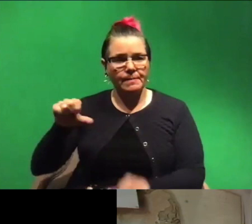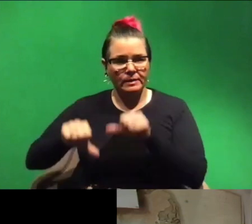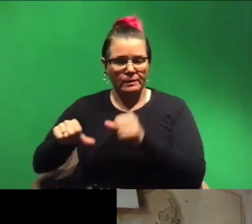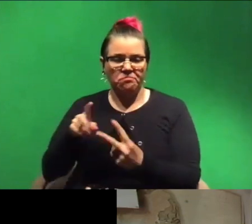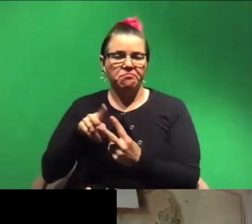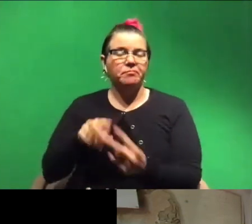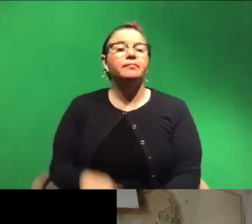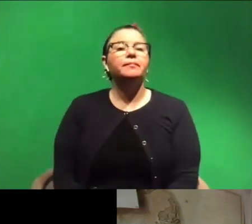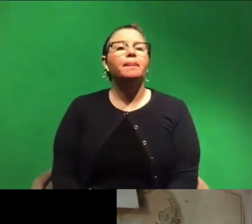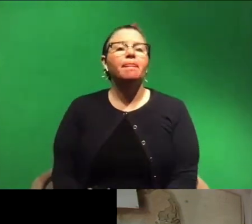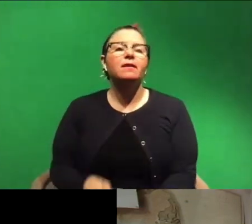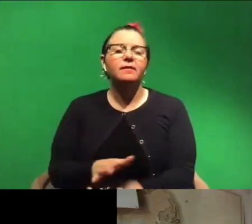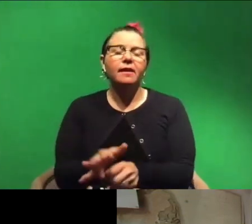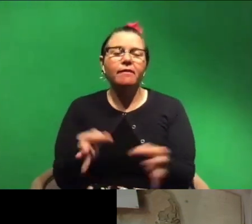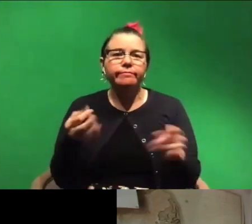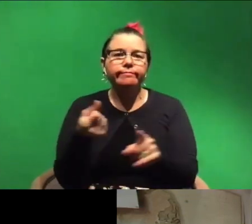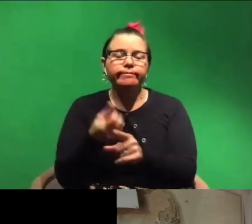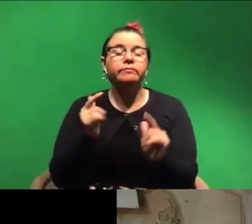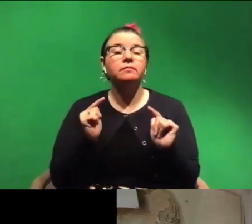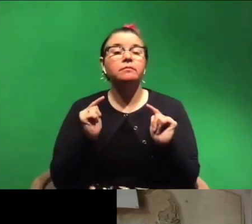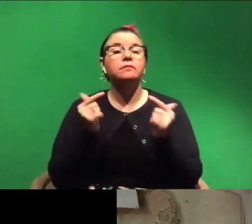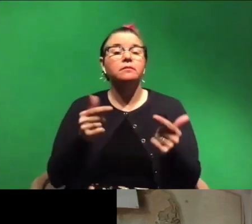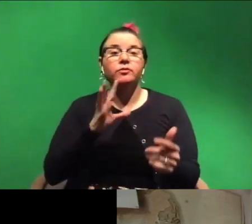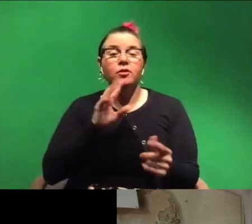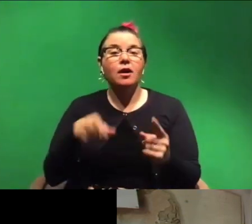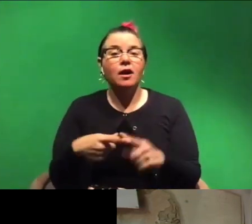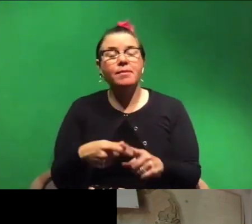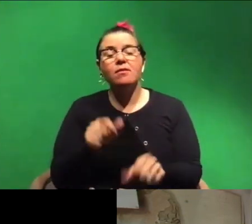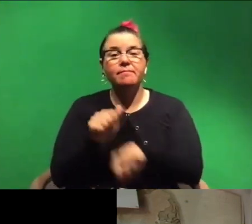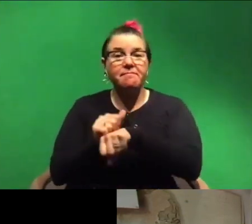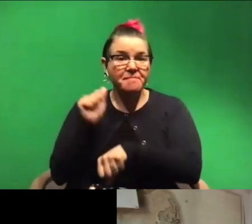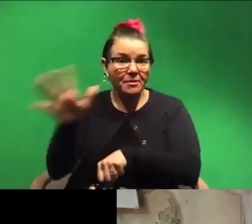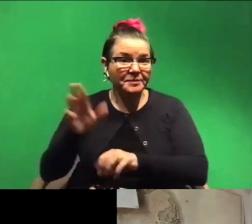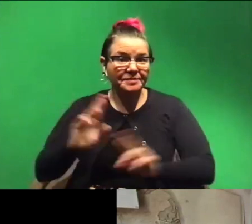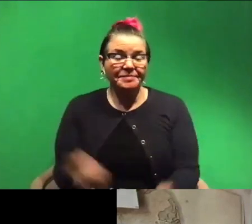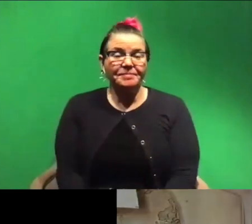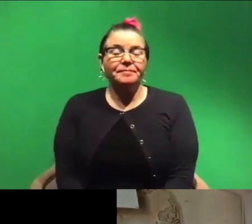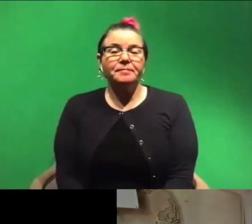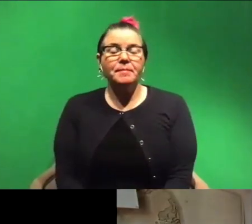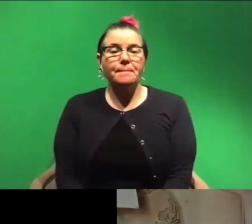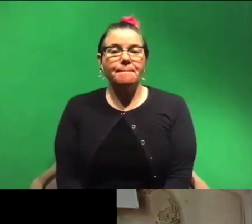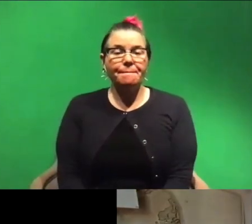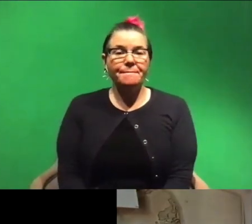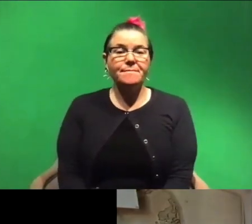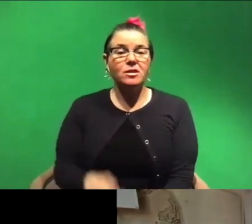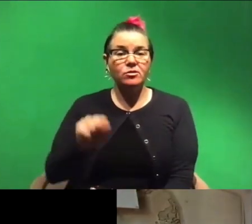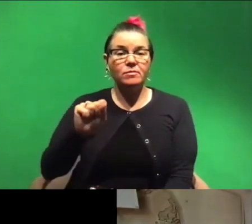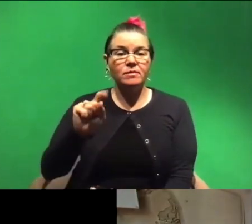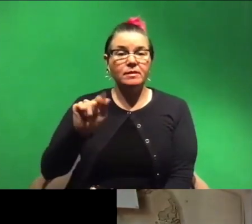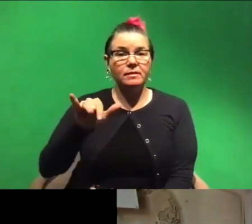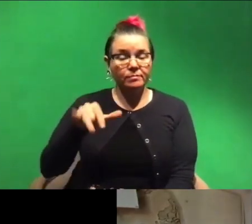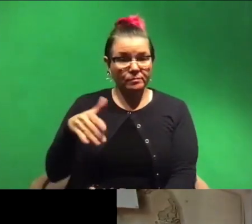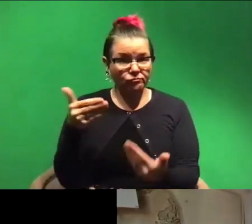paypal.me/SkypeAScientist. But that's enough housekeeping for me. Let's talk about mountains. So yeah, Stacy, do you want to introduce